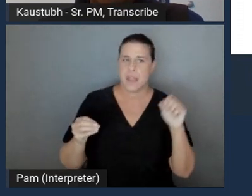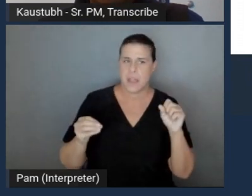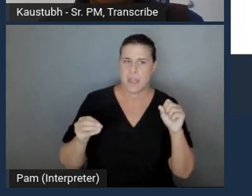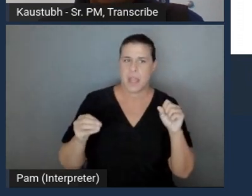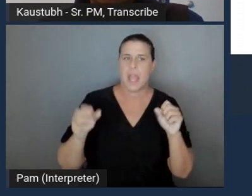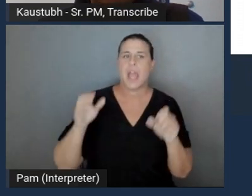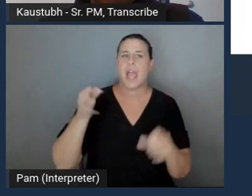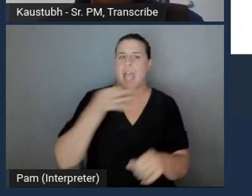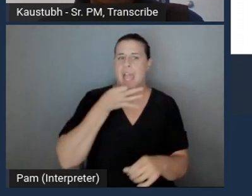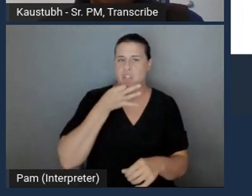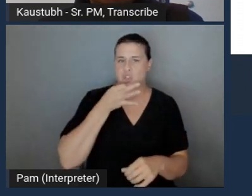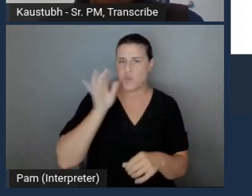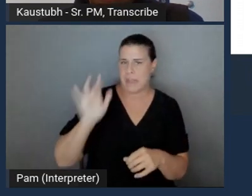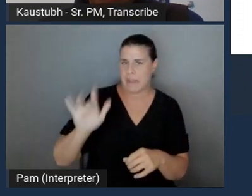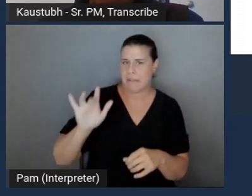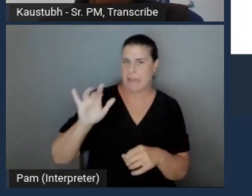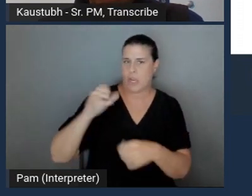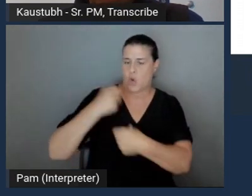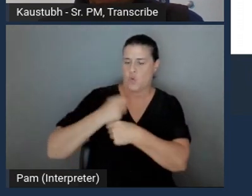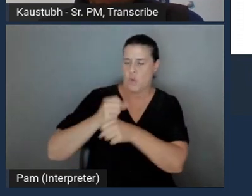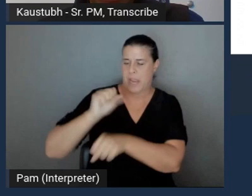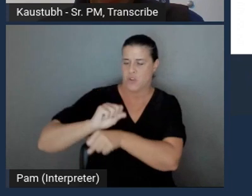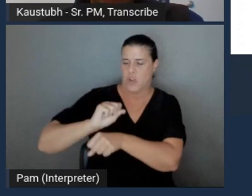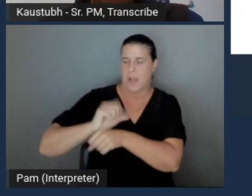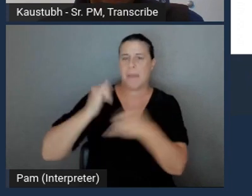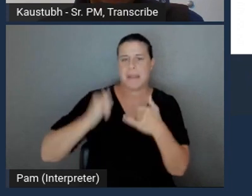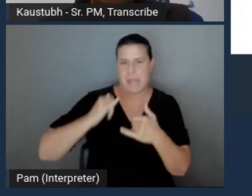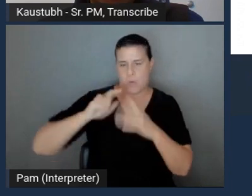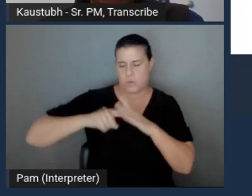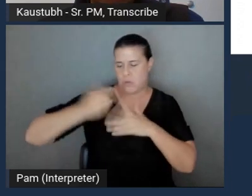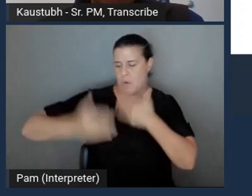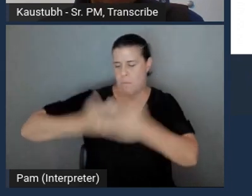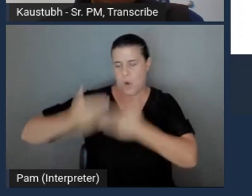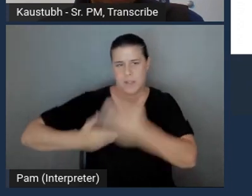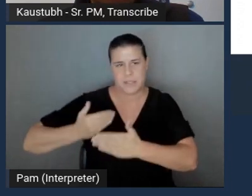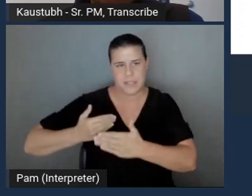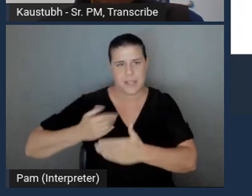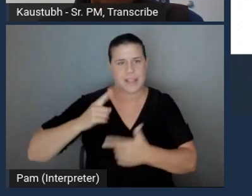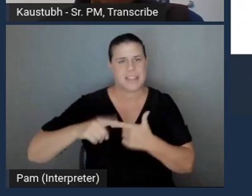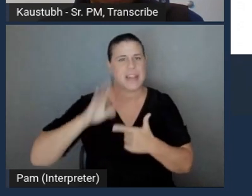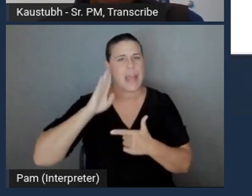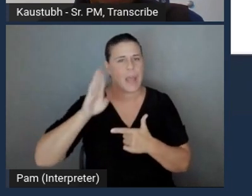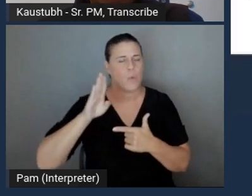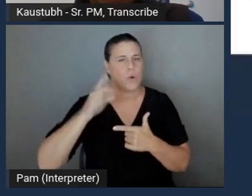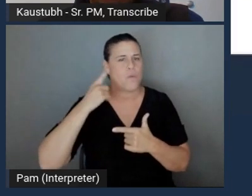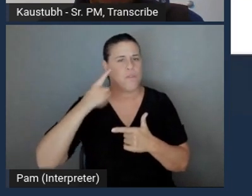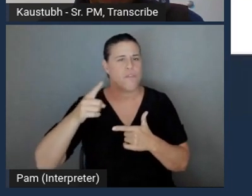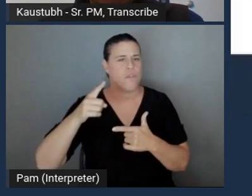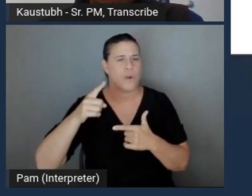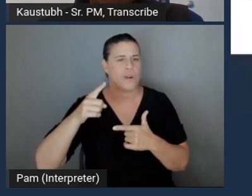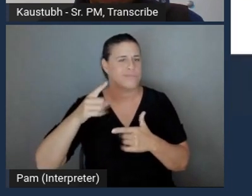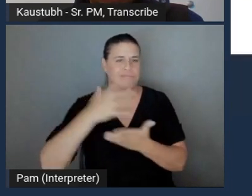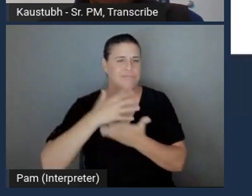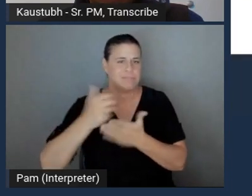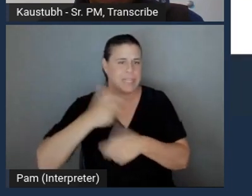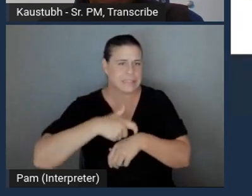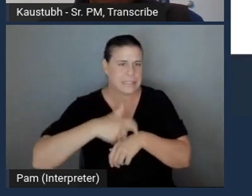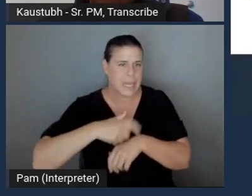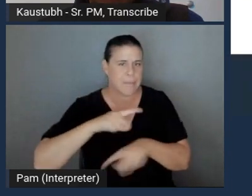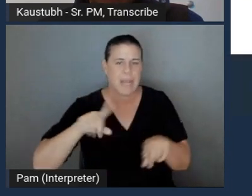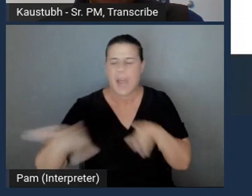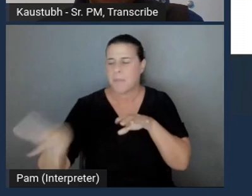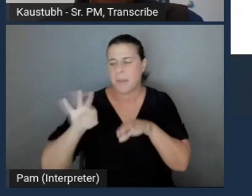soon as I hit create job here, now this job is going to start getting processed. I'm going to just go in the interest of time and pick up a job